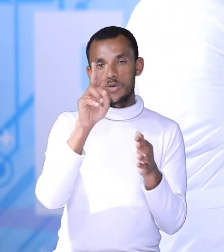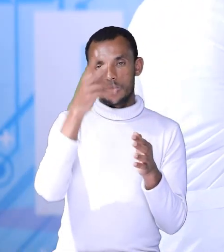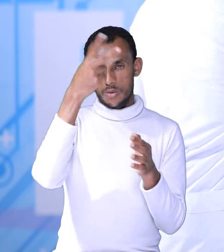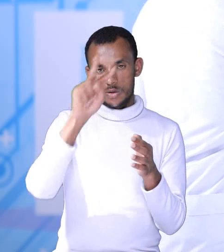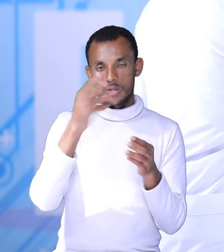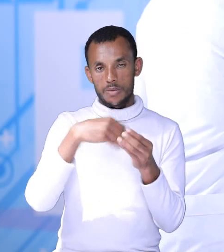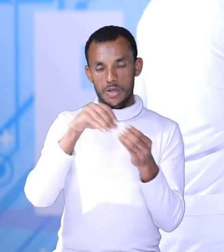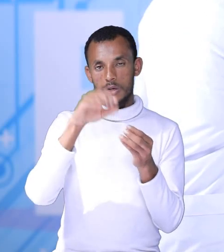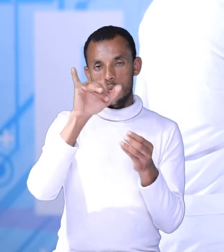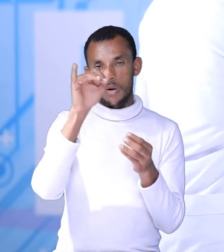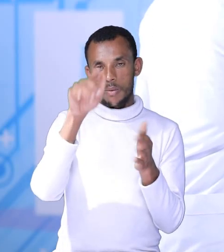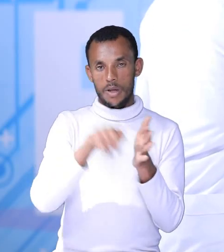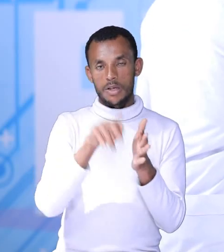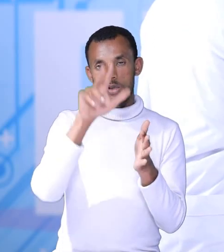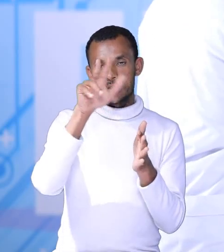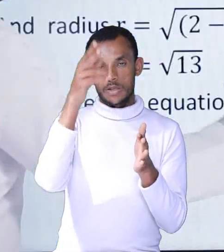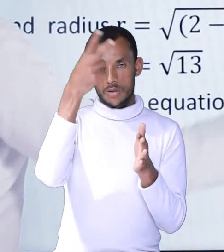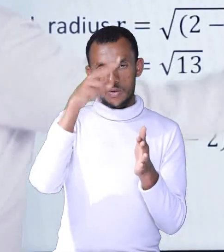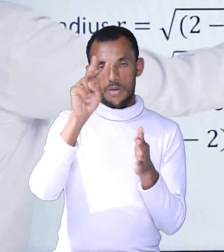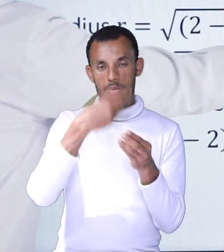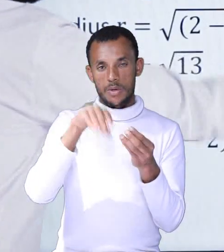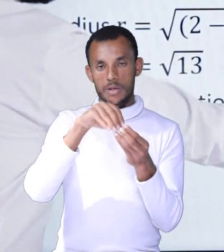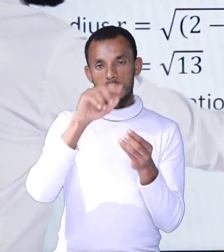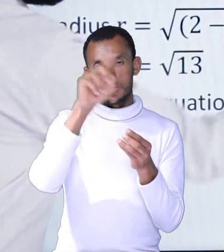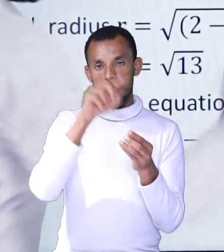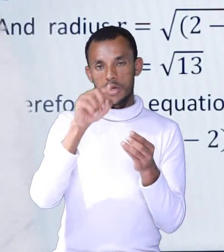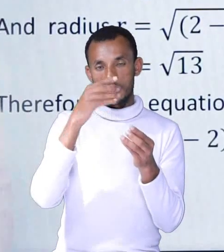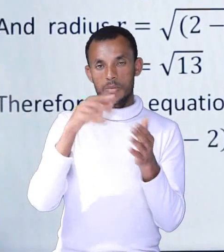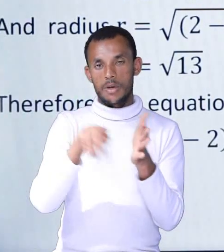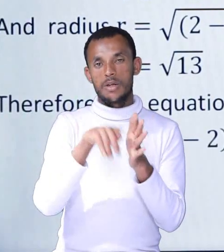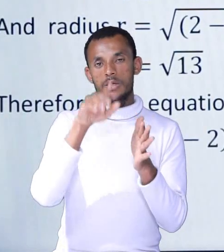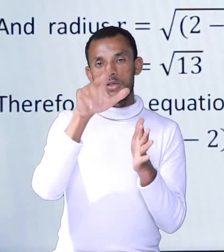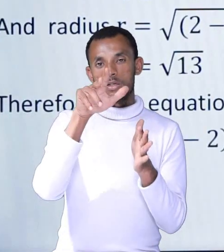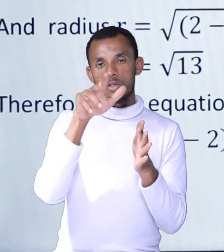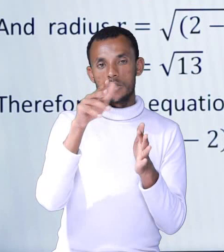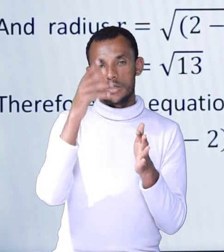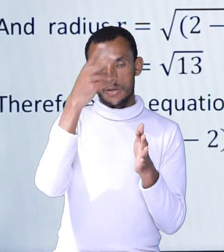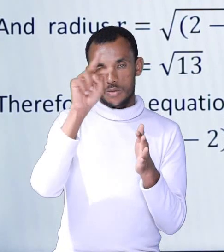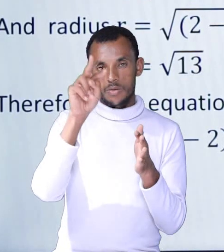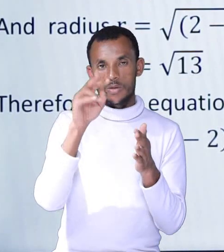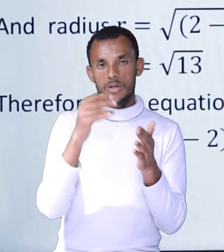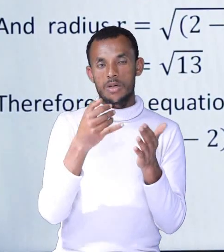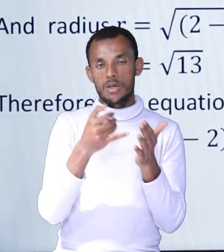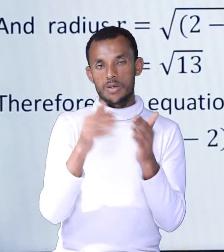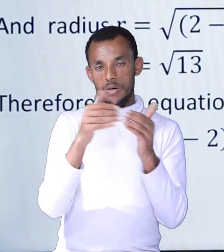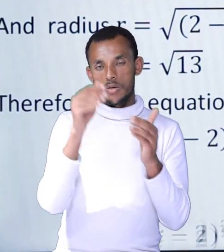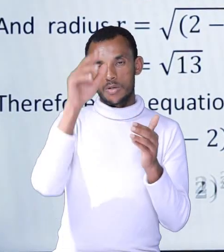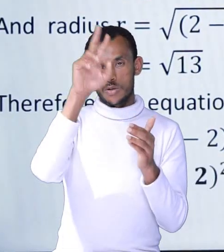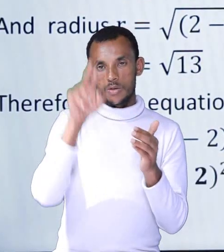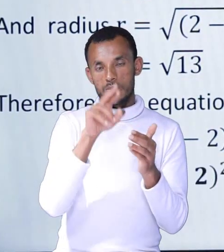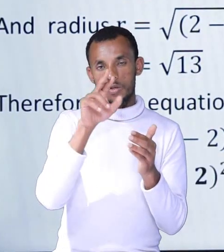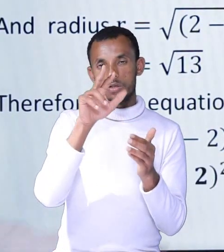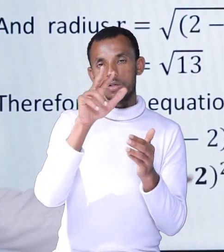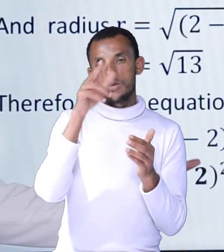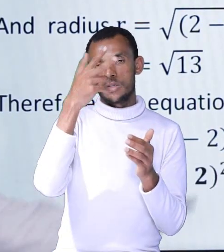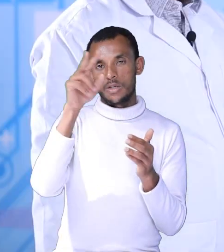plus y minus 3 the whole squared plus z minus 0 the whole squared is equal to the square root of 13 square.